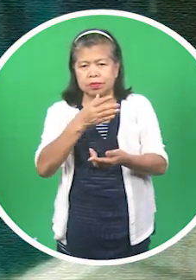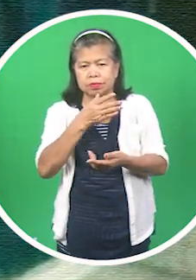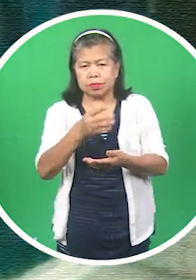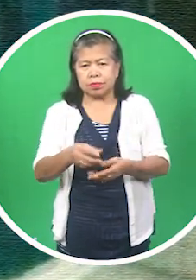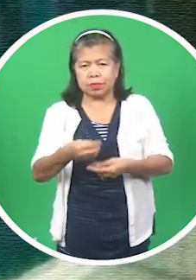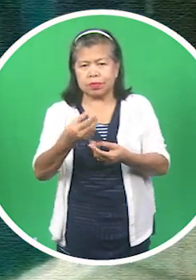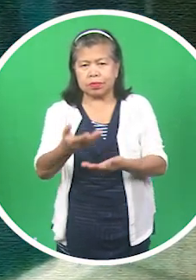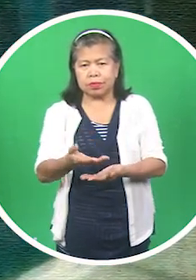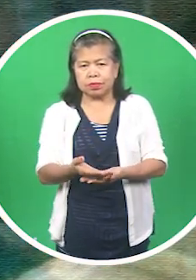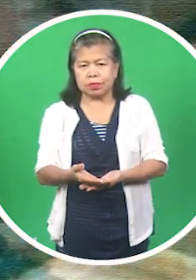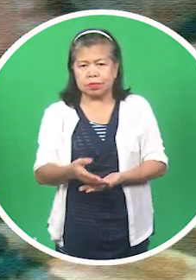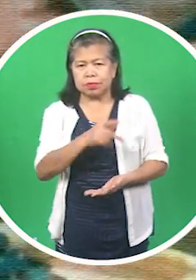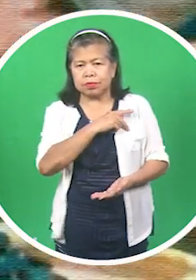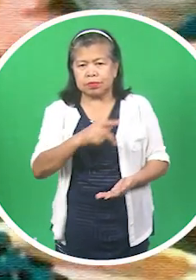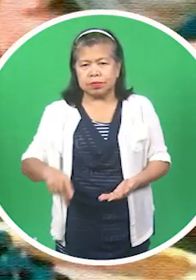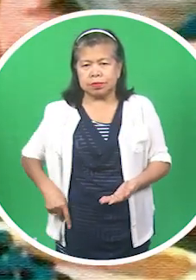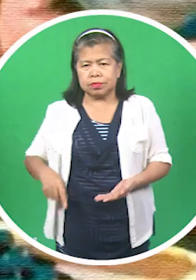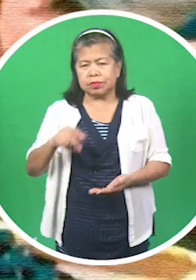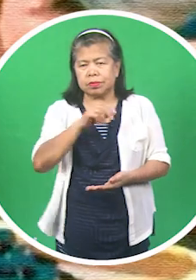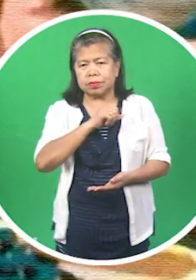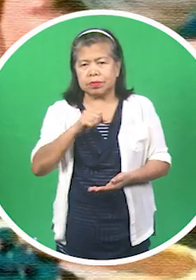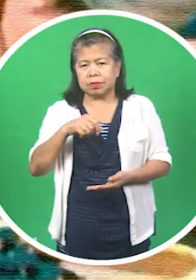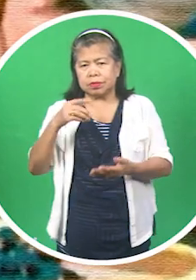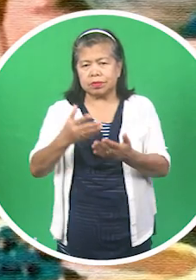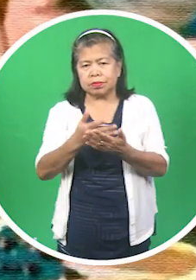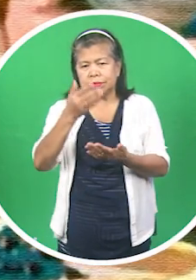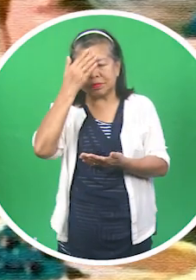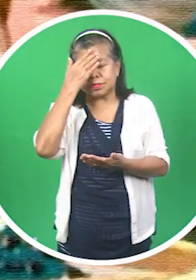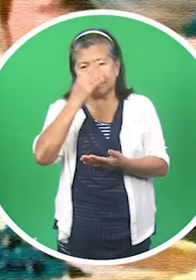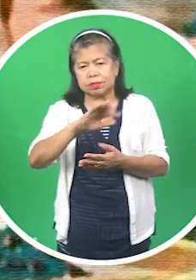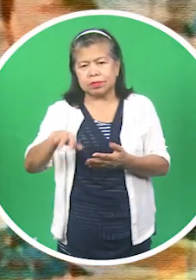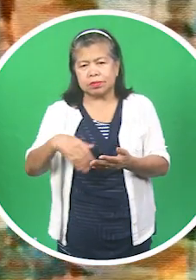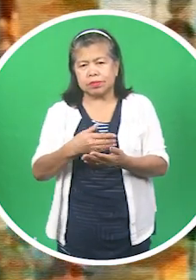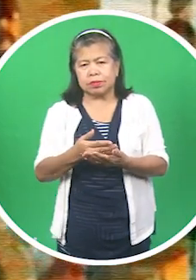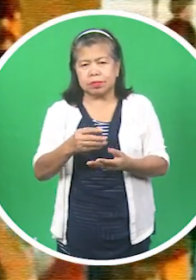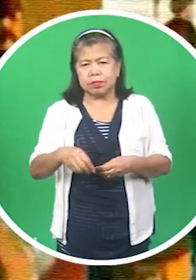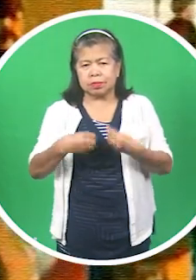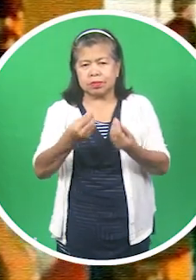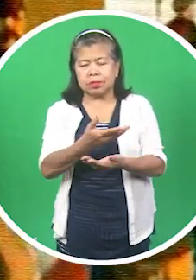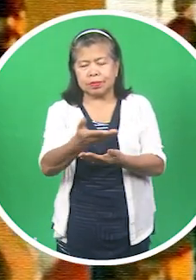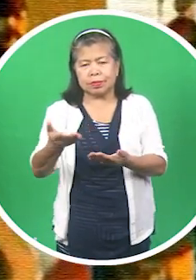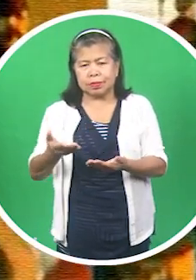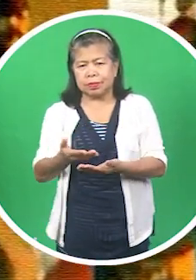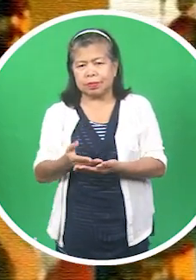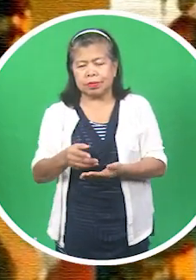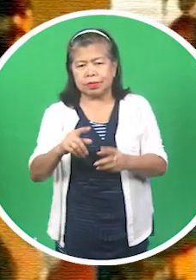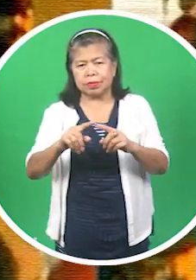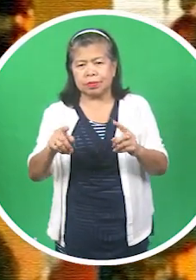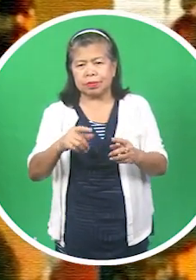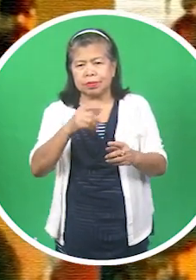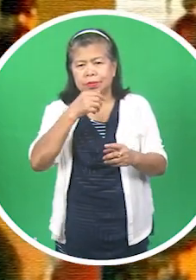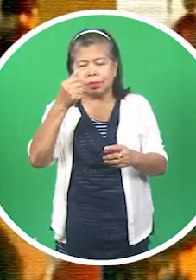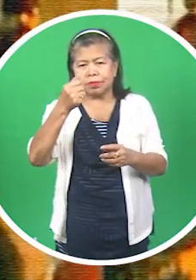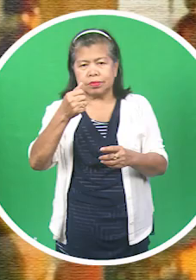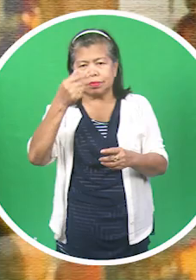the baby to her. King Solomon became known throughout the land, not only for his riches,